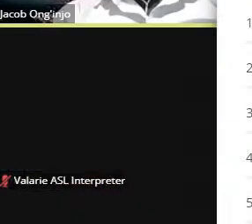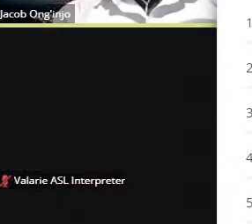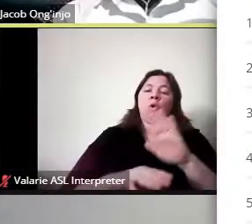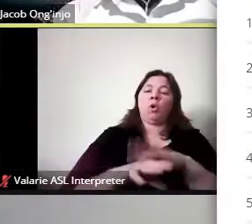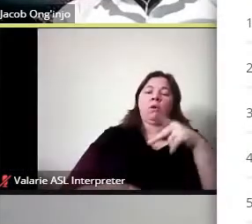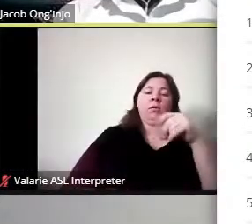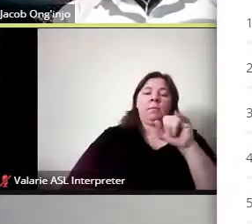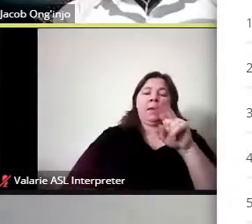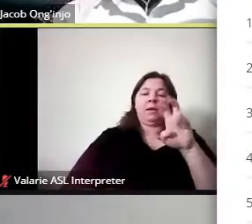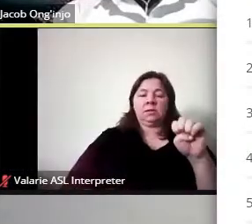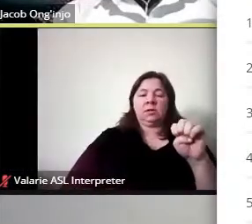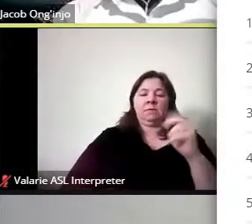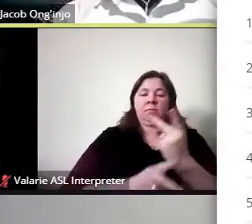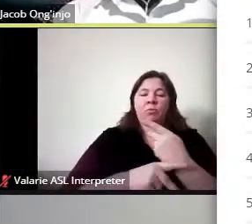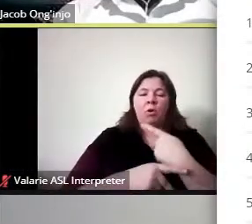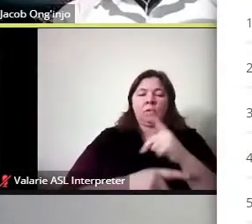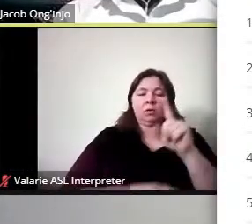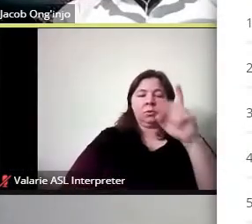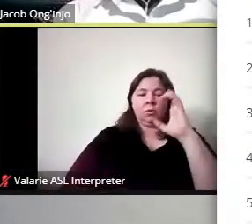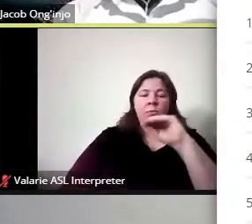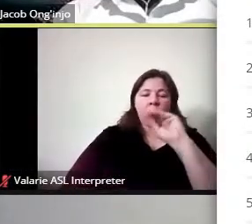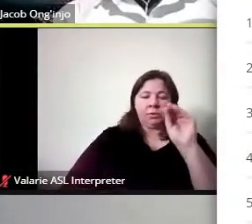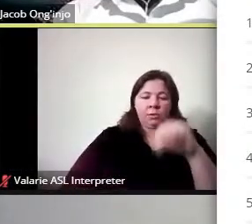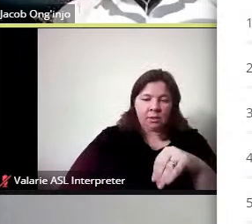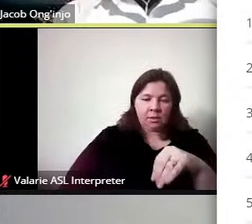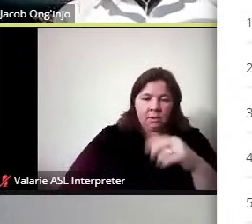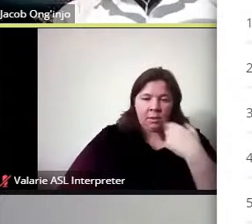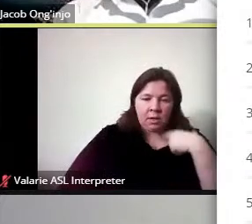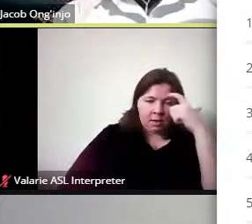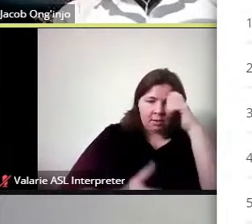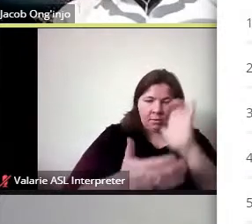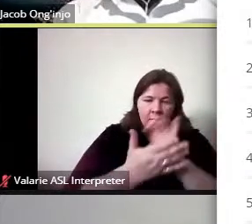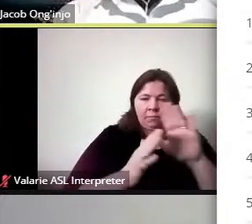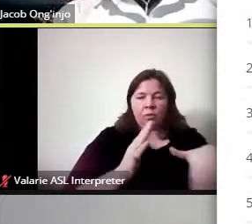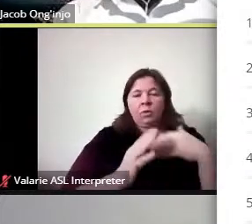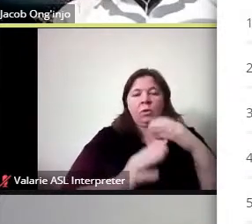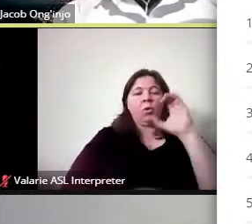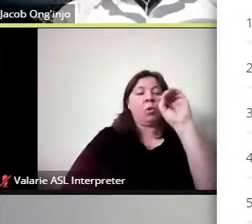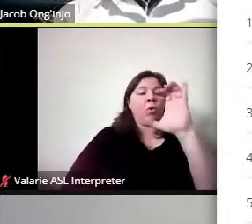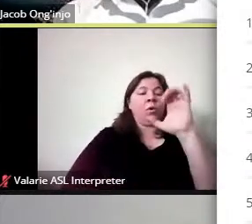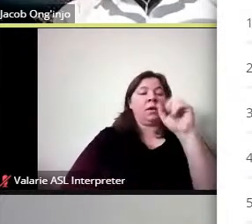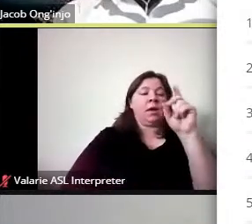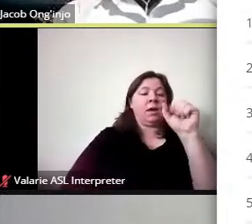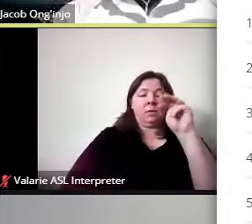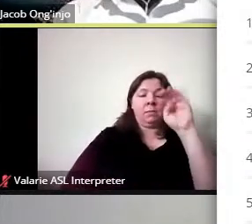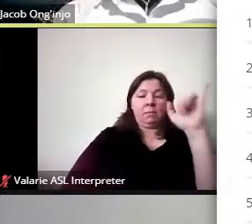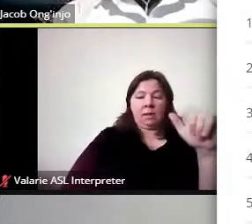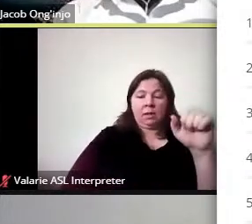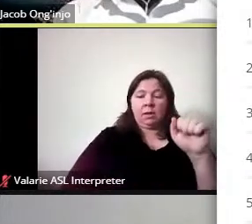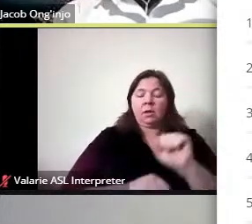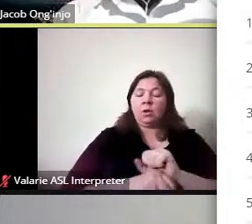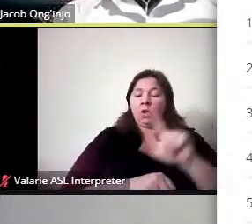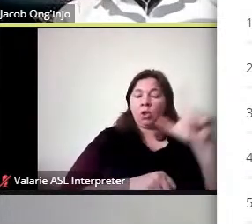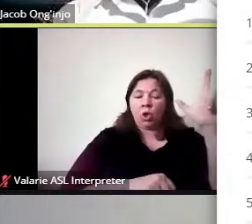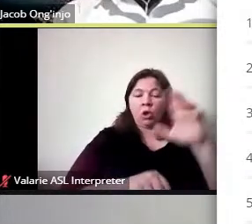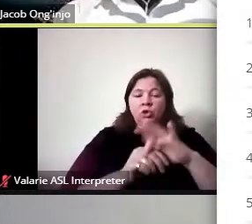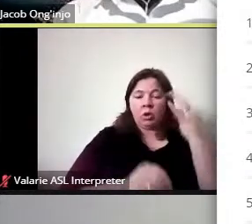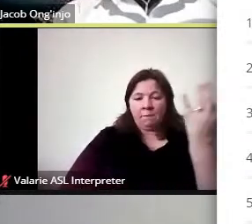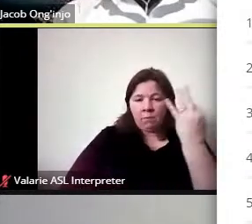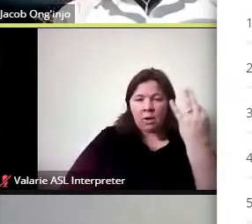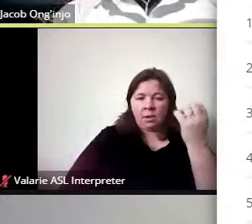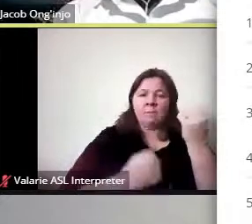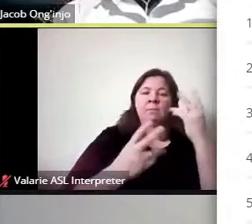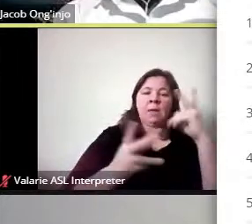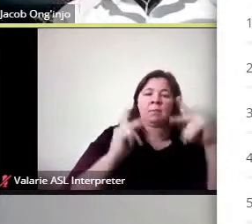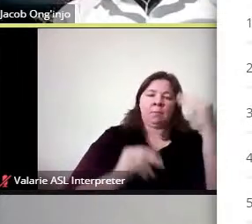products? 100%. So I believe with Academy's launch on Friday, a lot more people